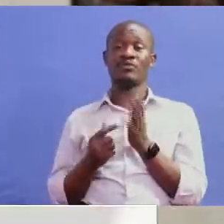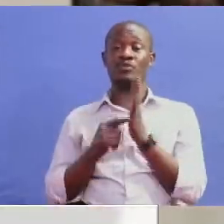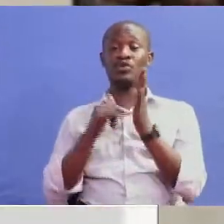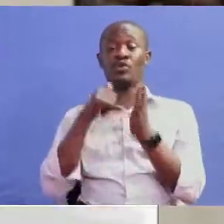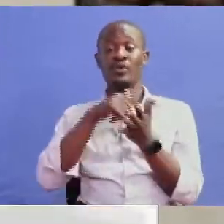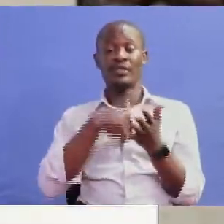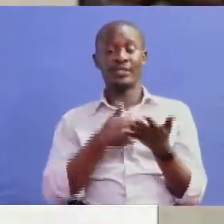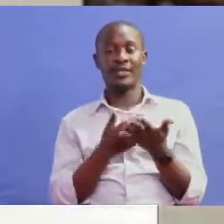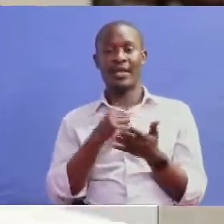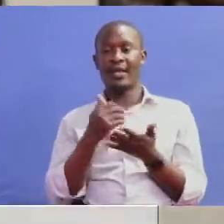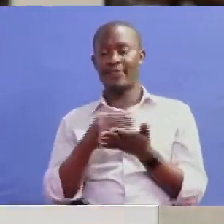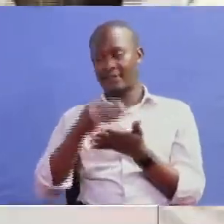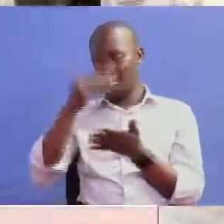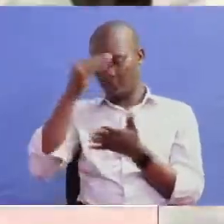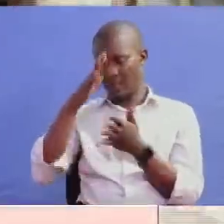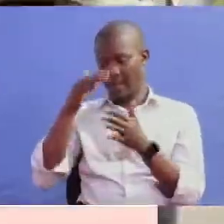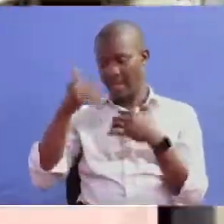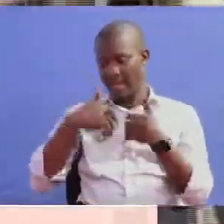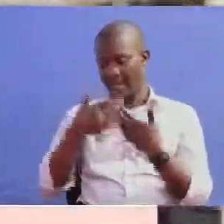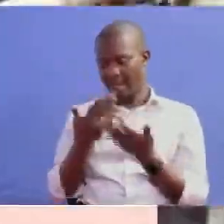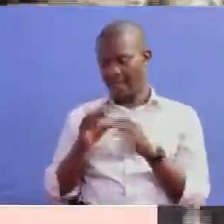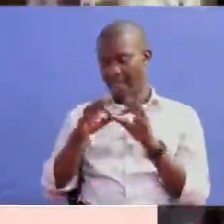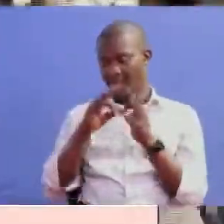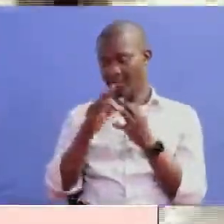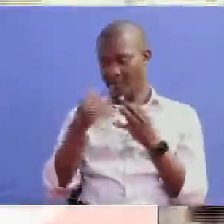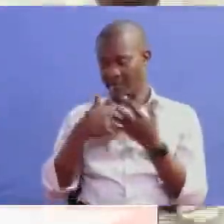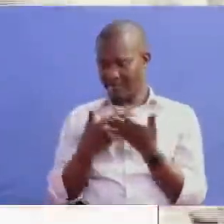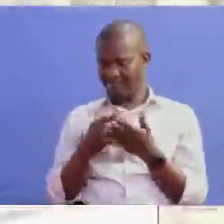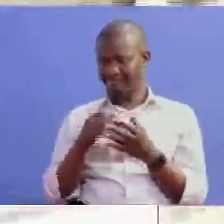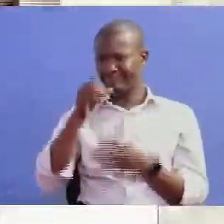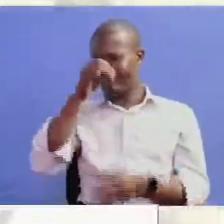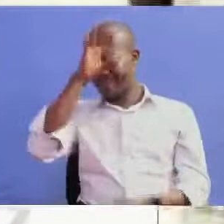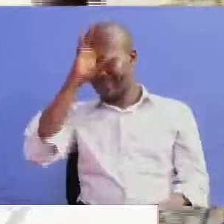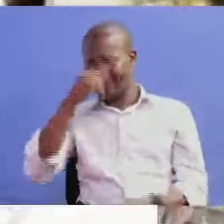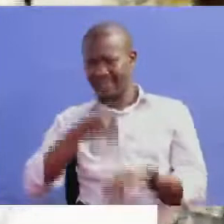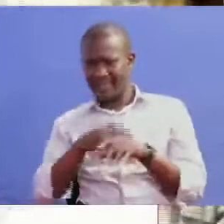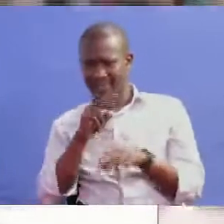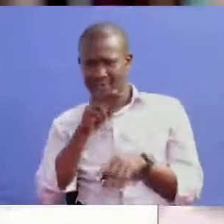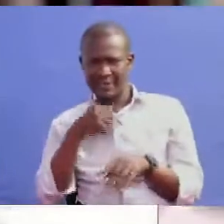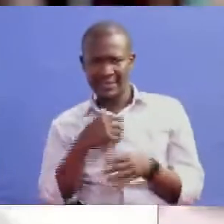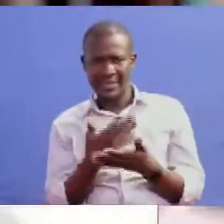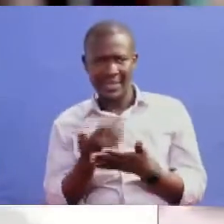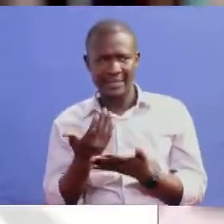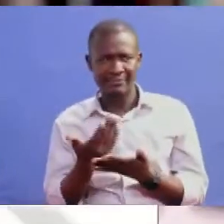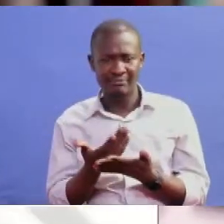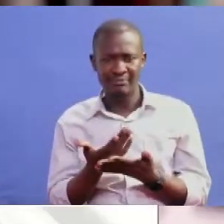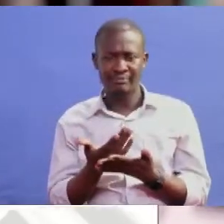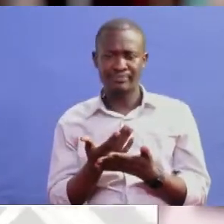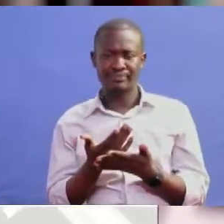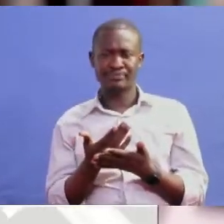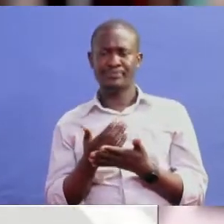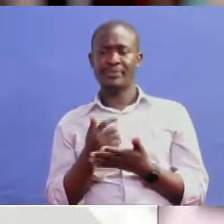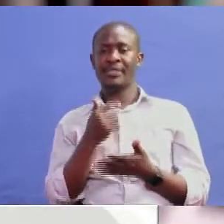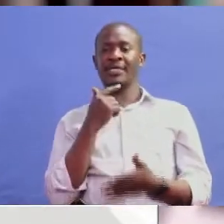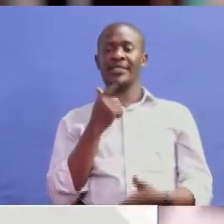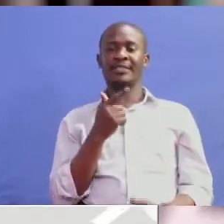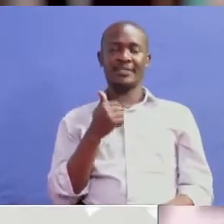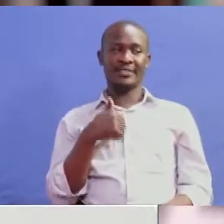student, Victor Odhiambo, had his family baffled when he mentioned the sport. My mother, she told me